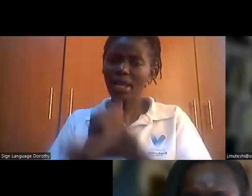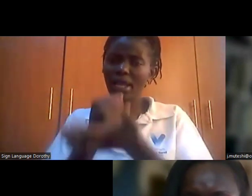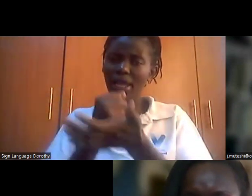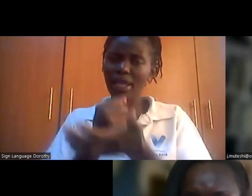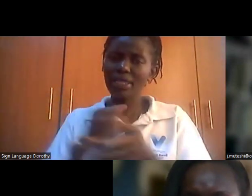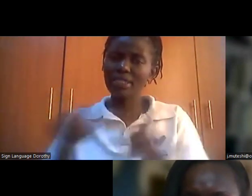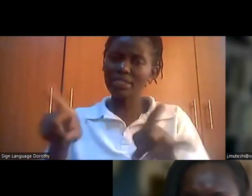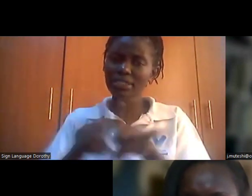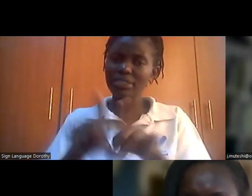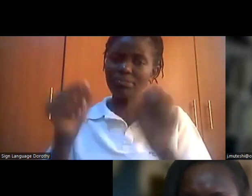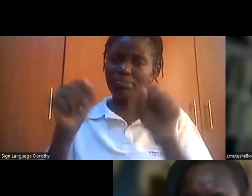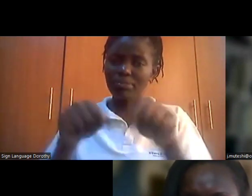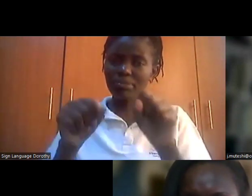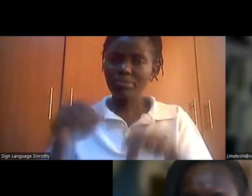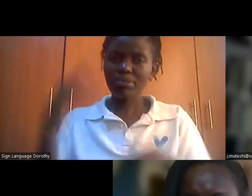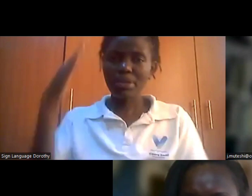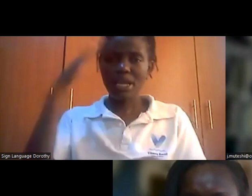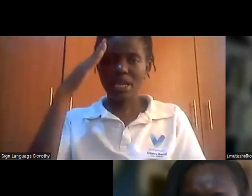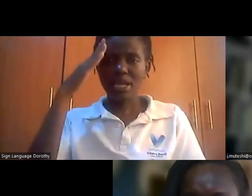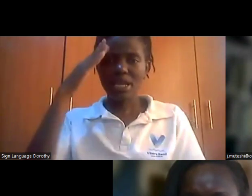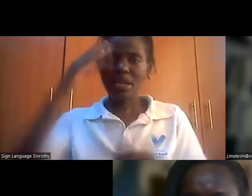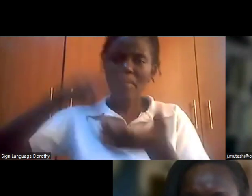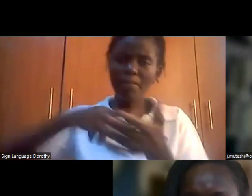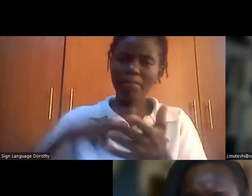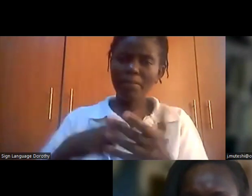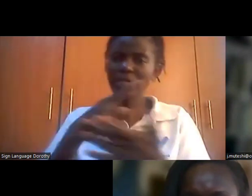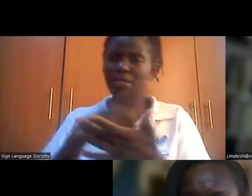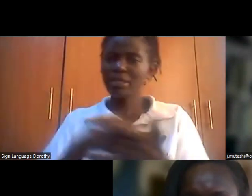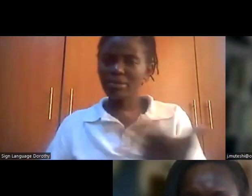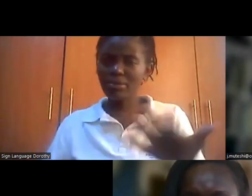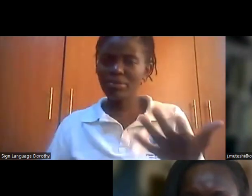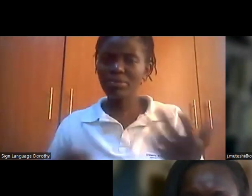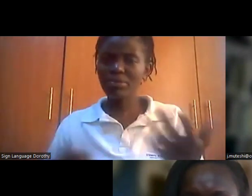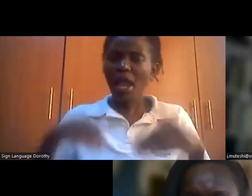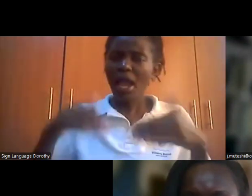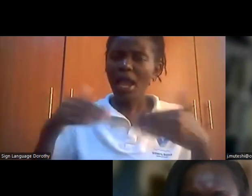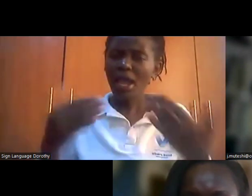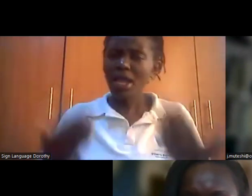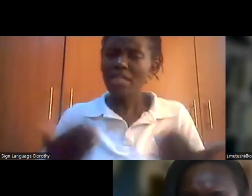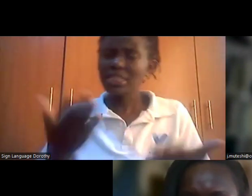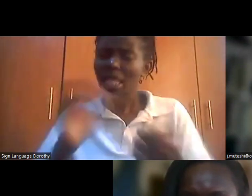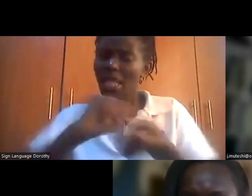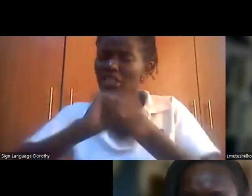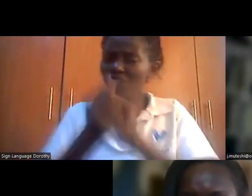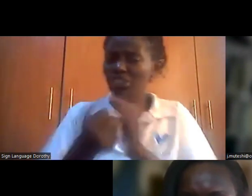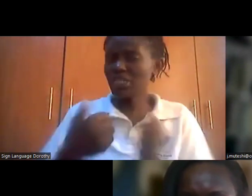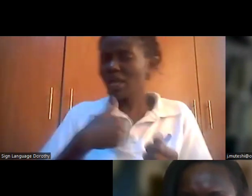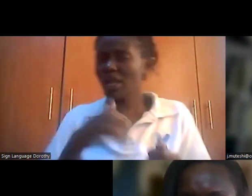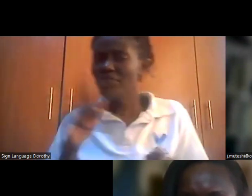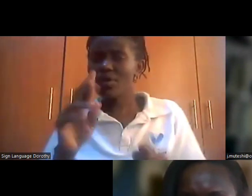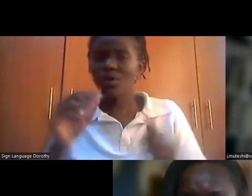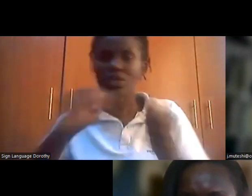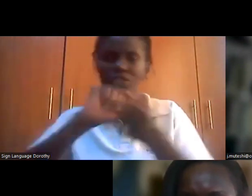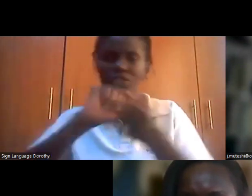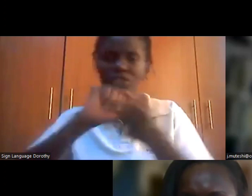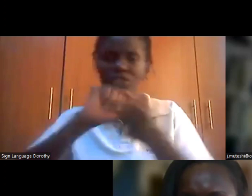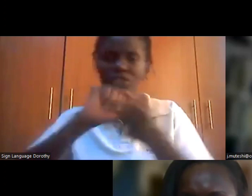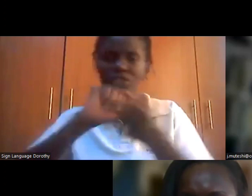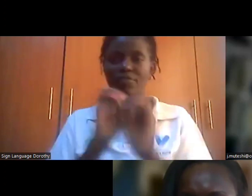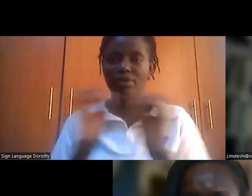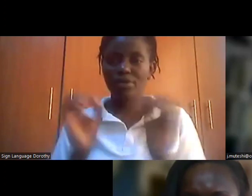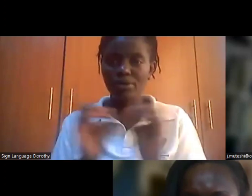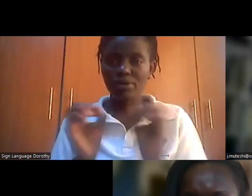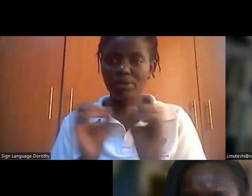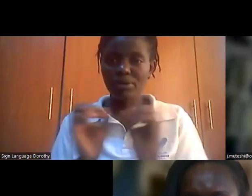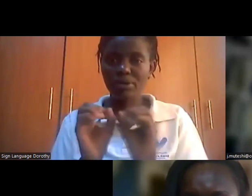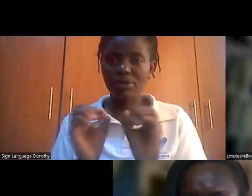it means? Do we actually know what it looks like? Do we actually know whether there actually is a change or is simply the same, but now just renamed